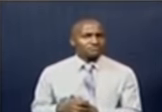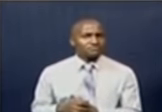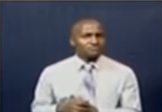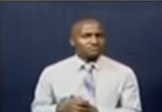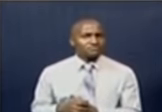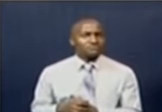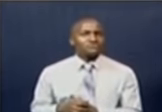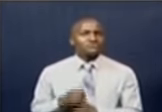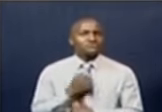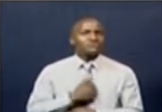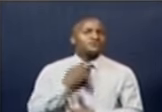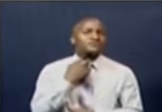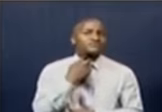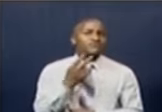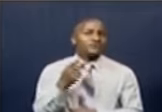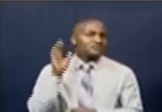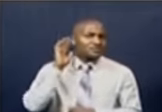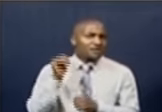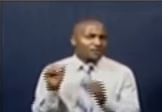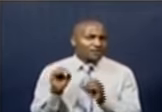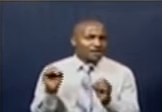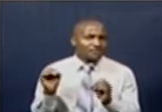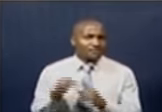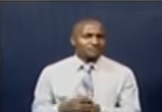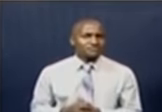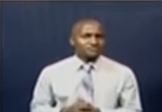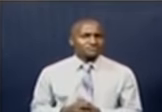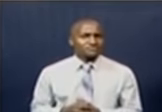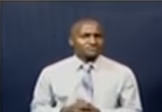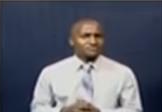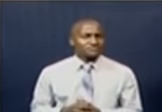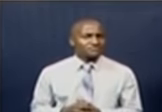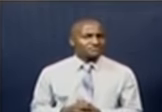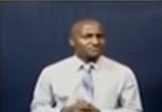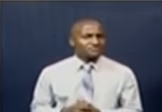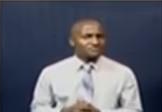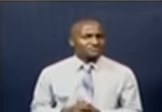40. And the problem there are many, many here.